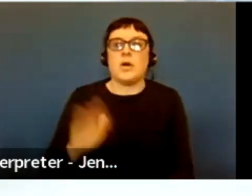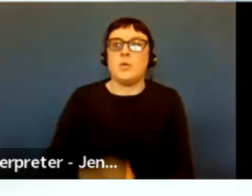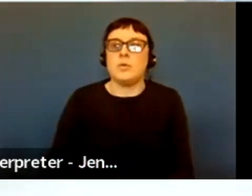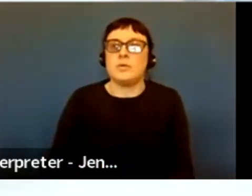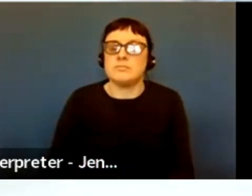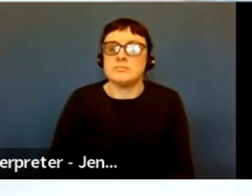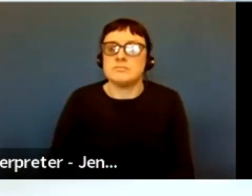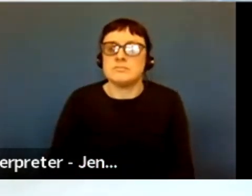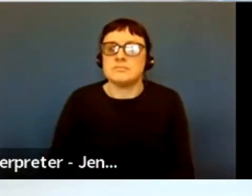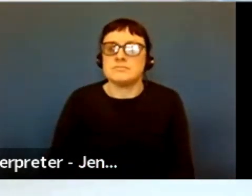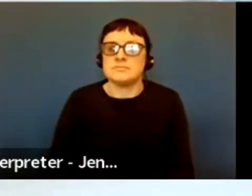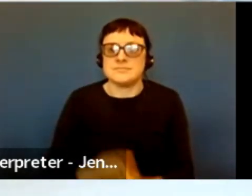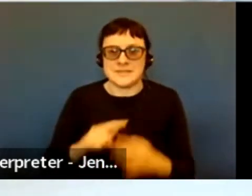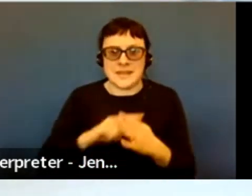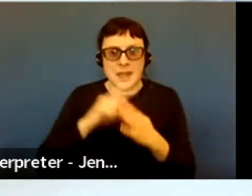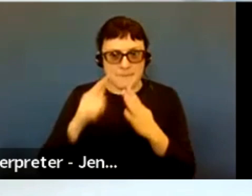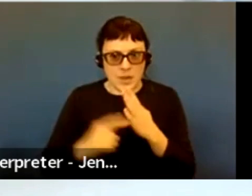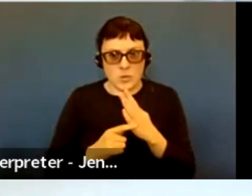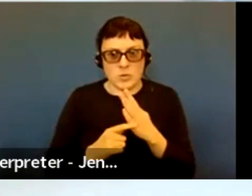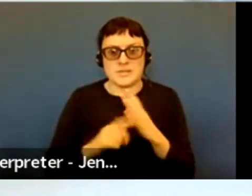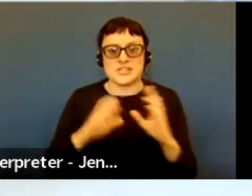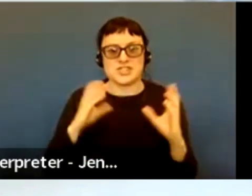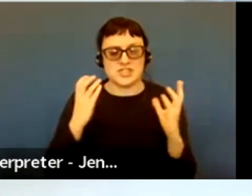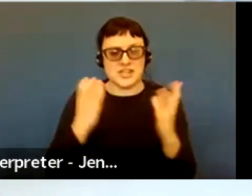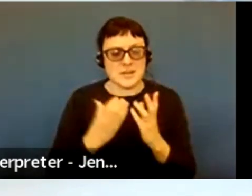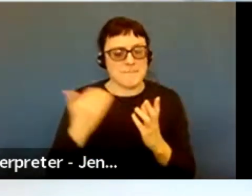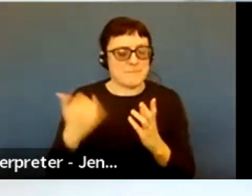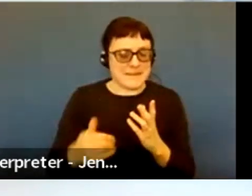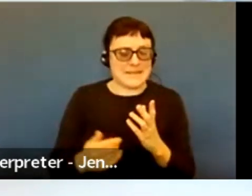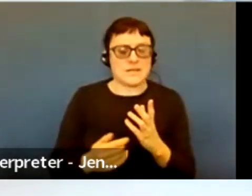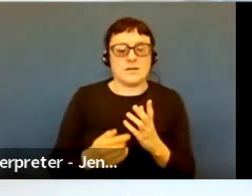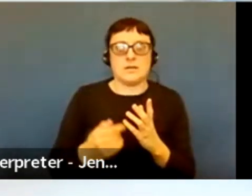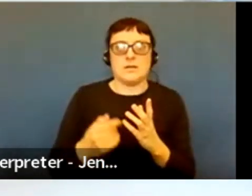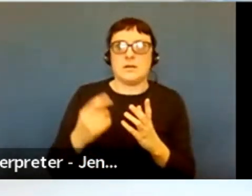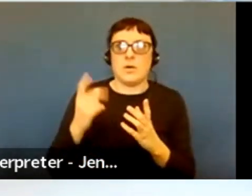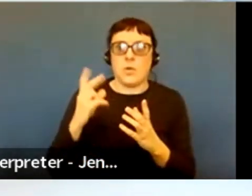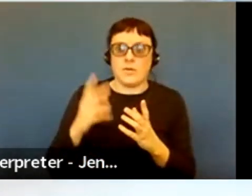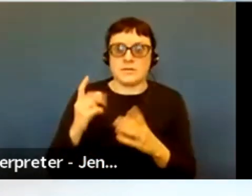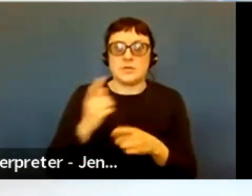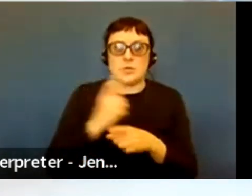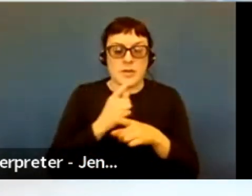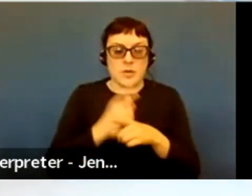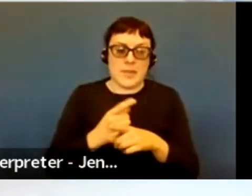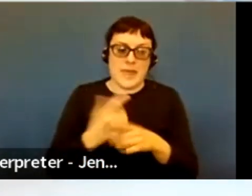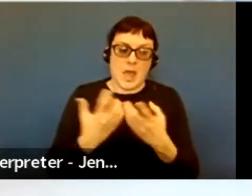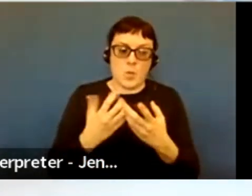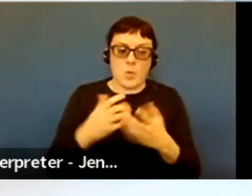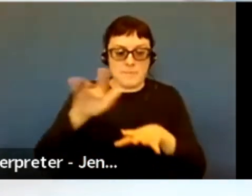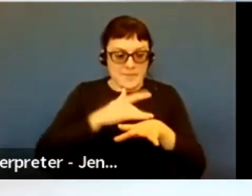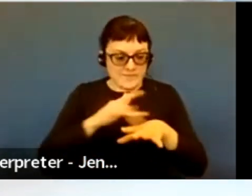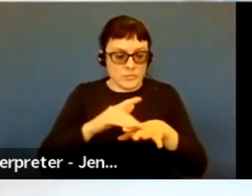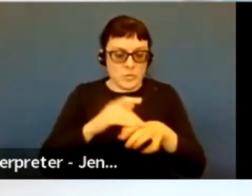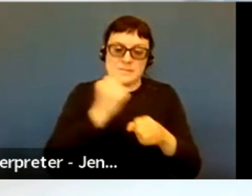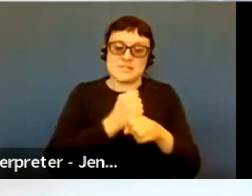it's basically about, again, Shakespeare being so often about the performance of gender.